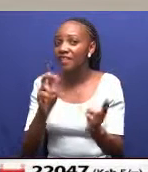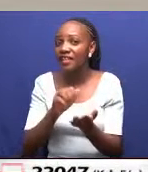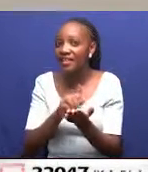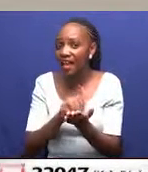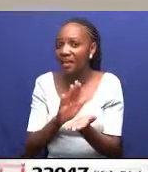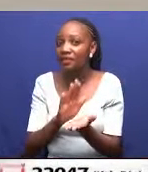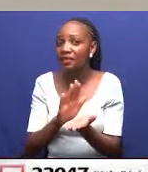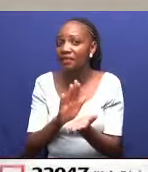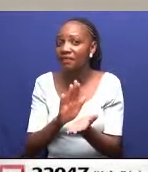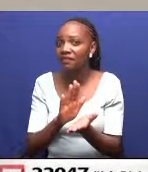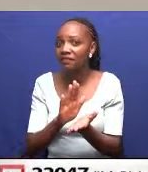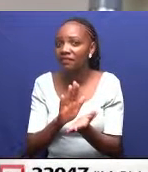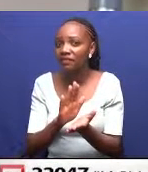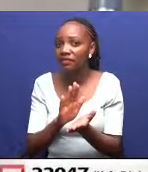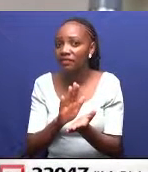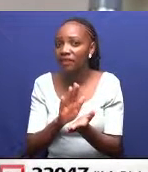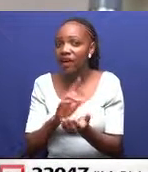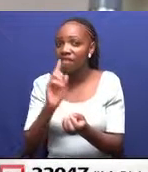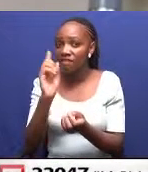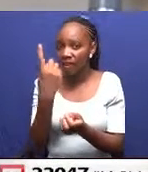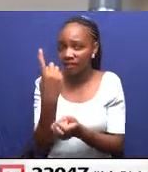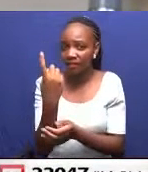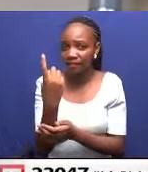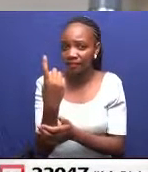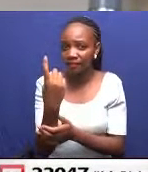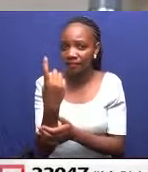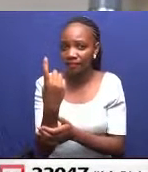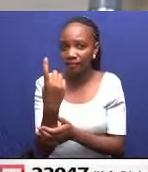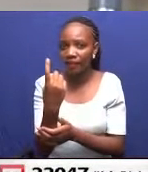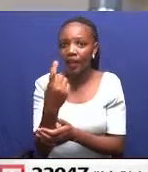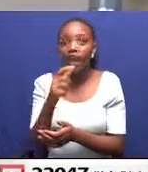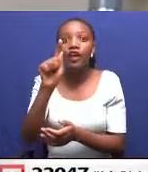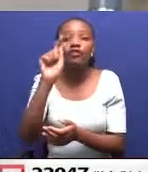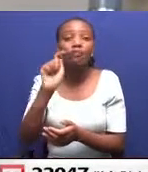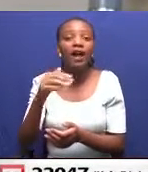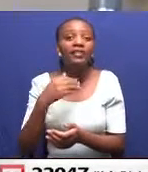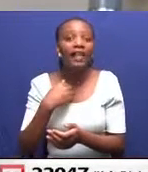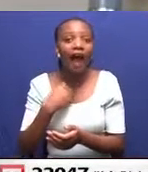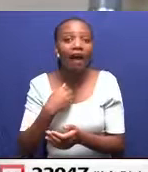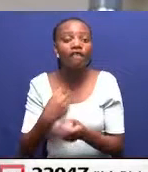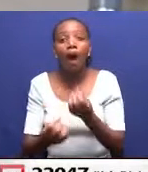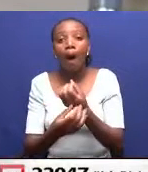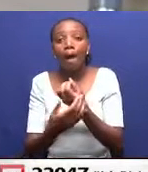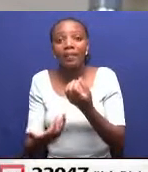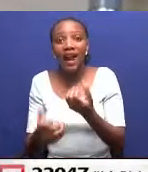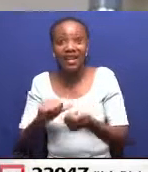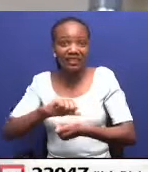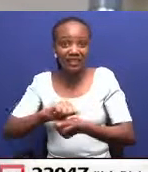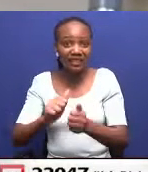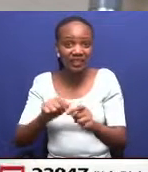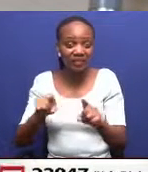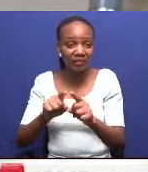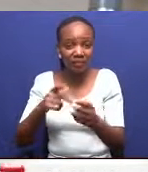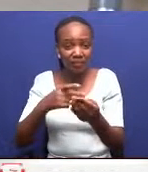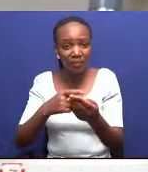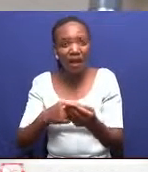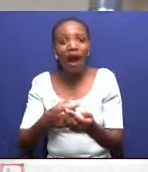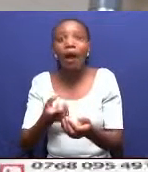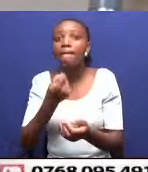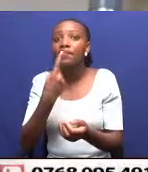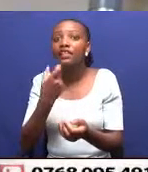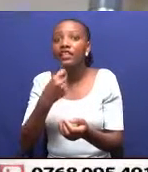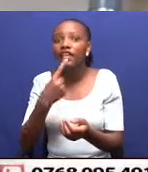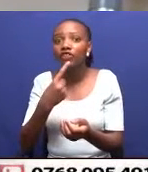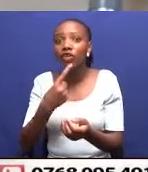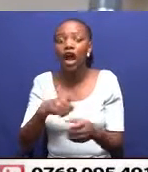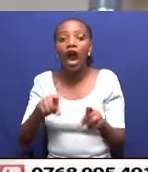with. First of all, you need to go for blood transfusions, you need to take painkillers, you need to